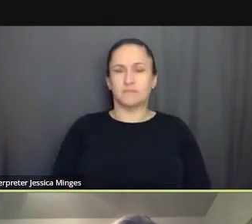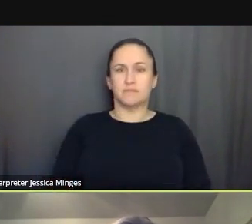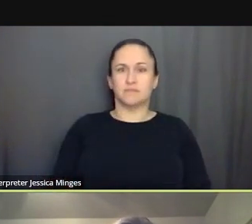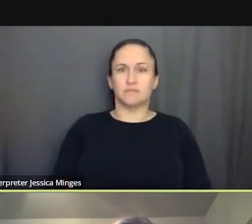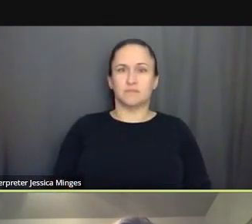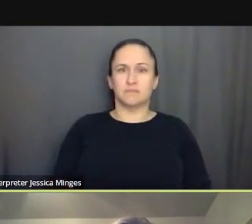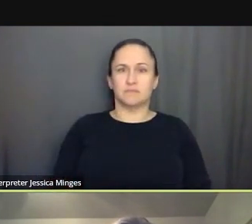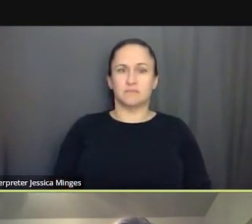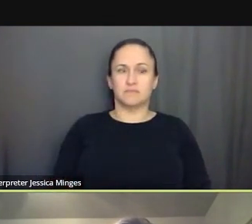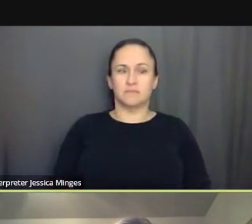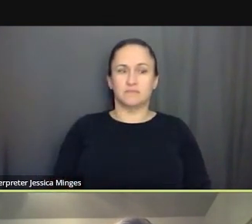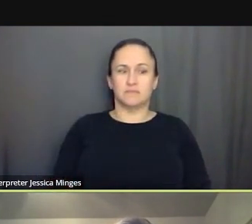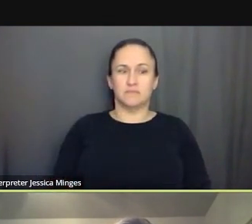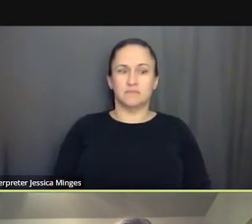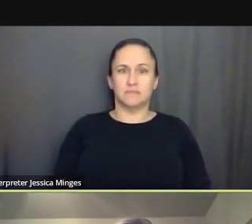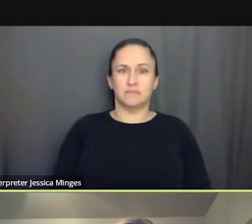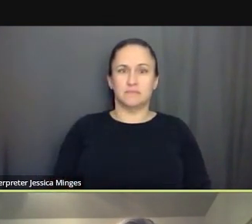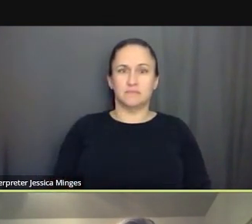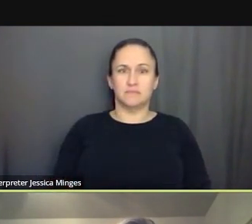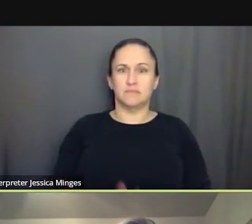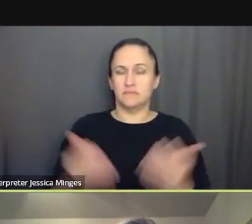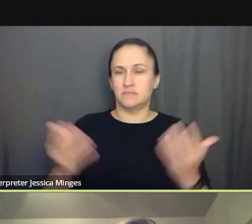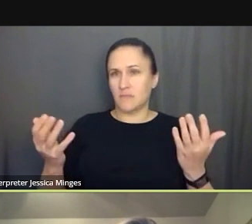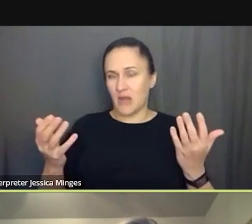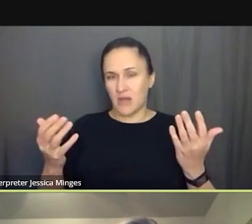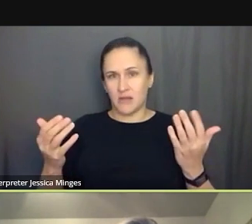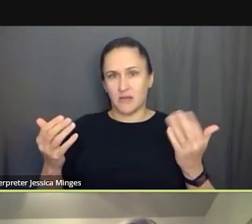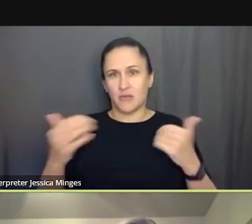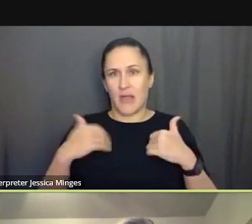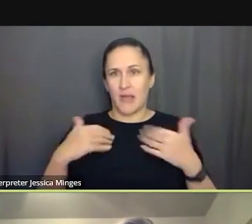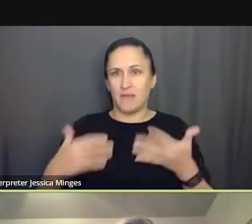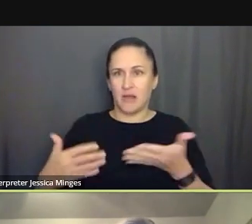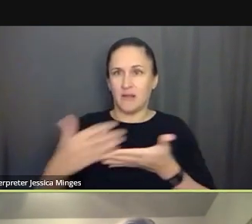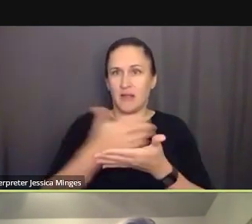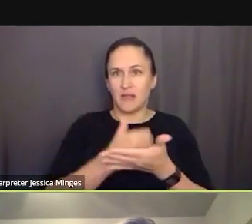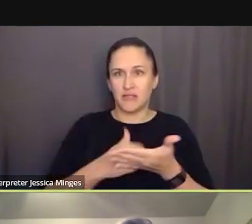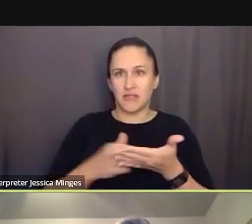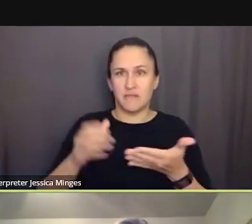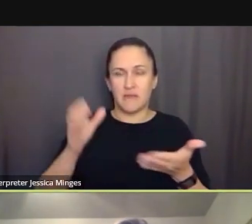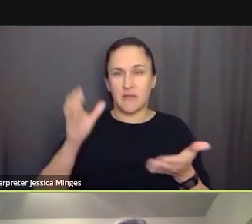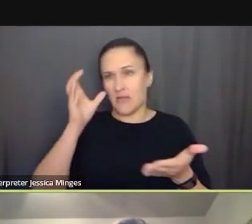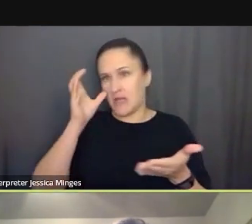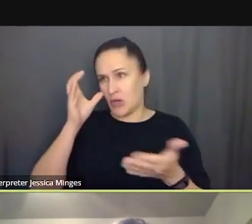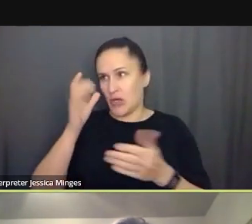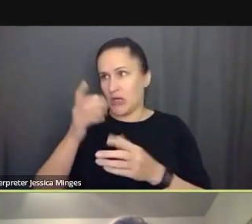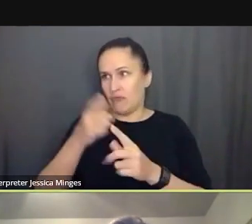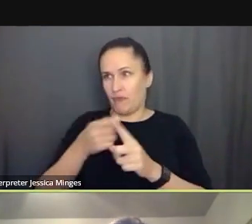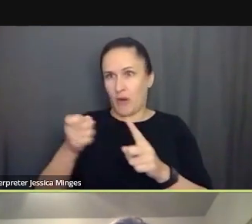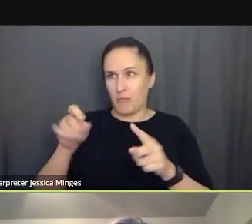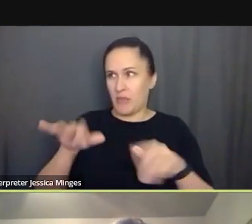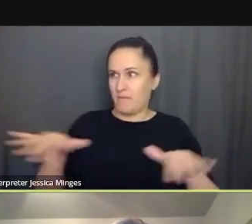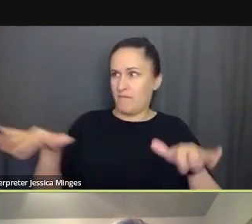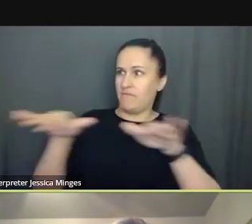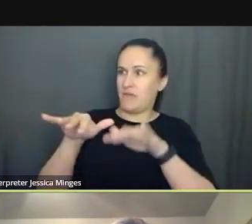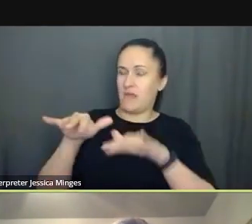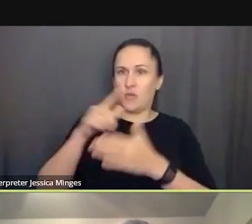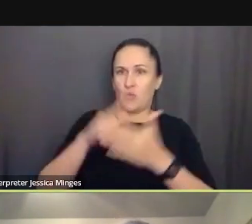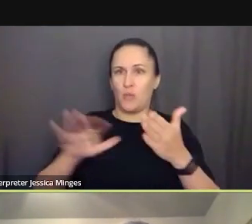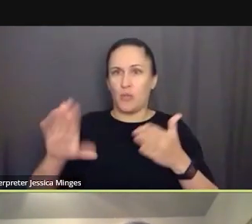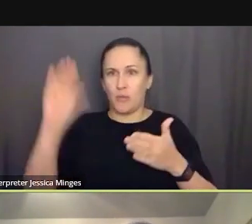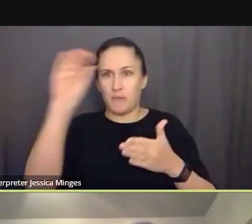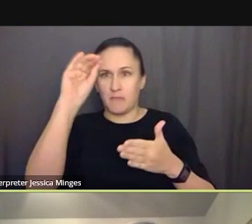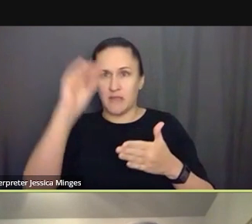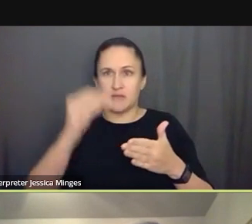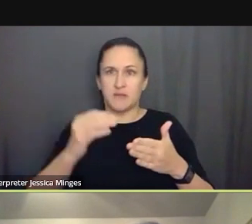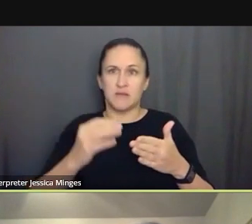get sort of a collection of hearing from the field what their opinions and voices are. And